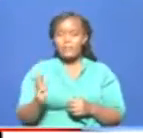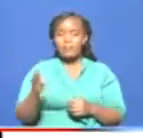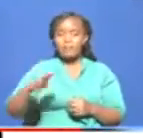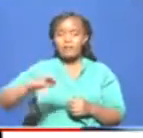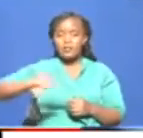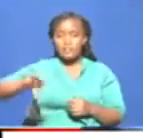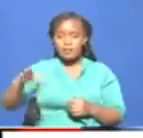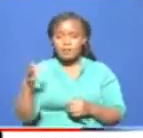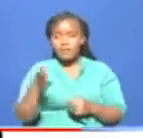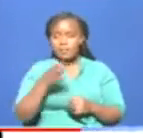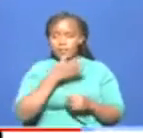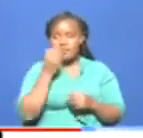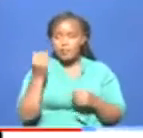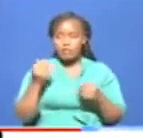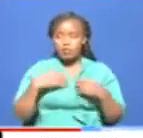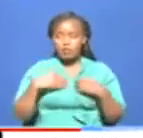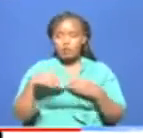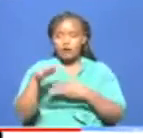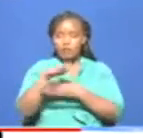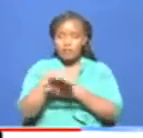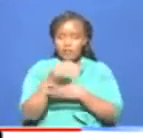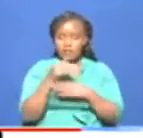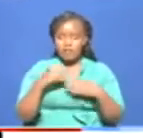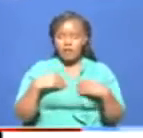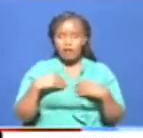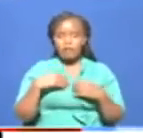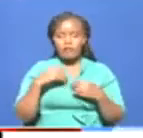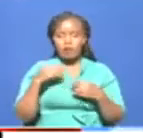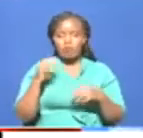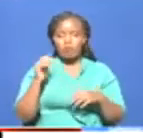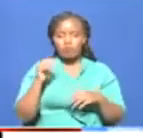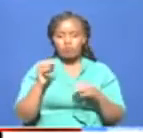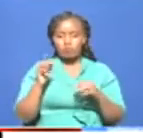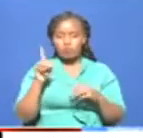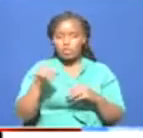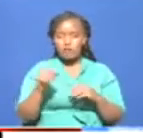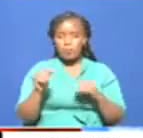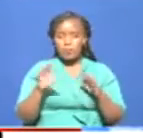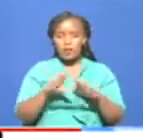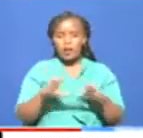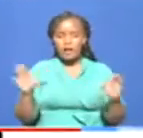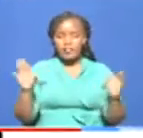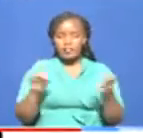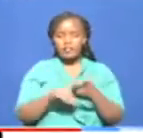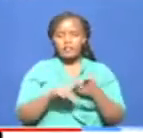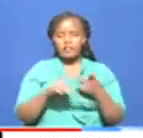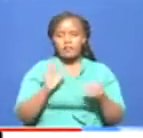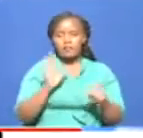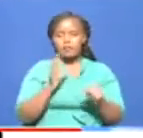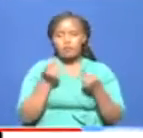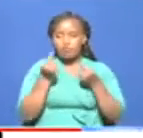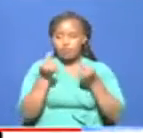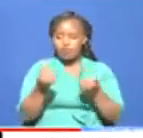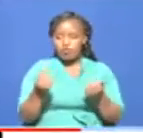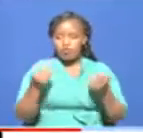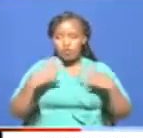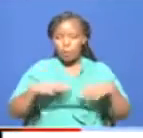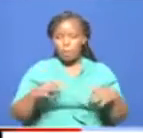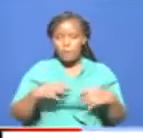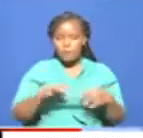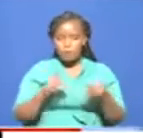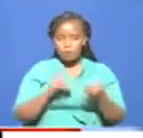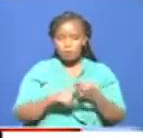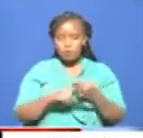due to its large tracts of unoccupied, affordable land, low population density, low trafficked airspace,